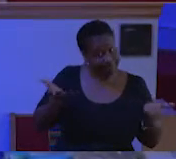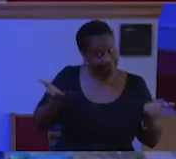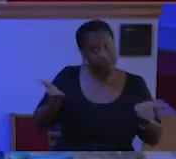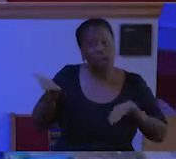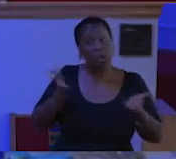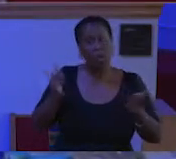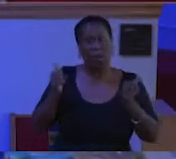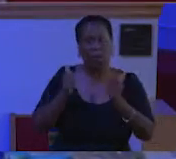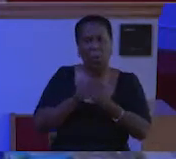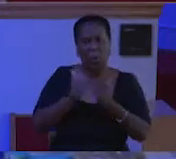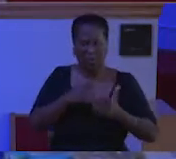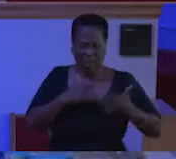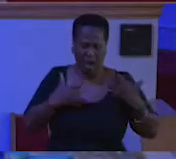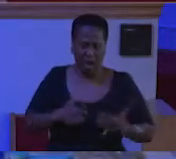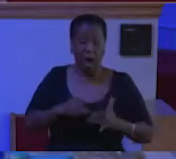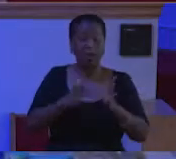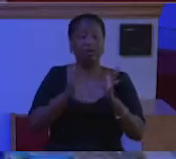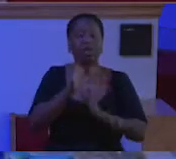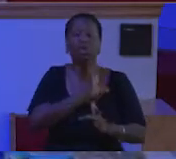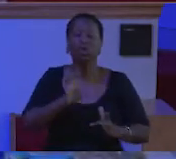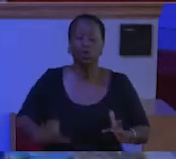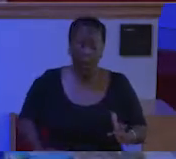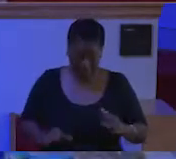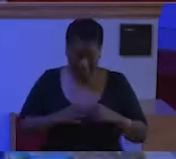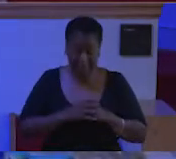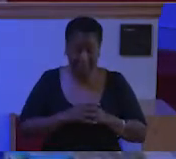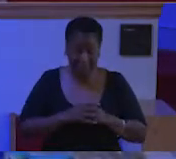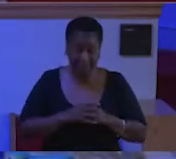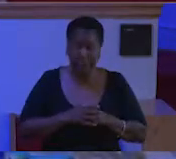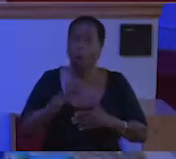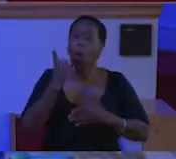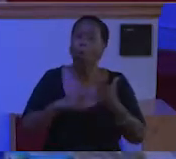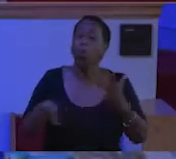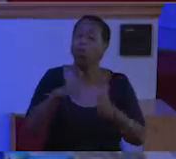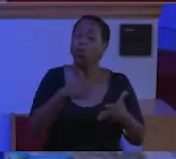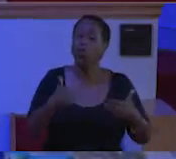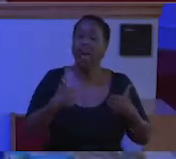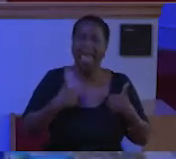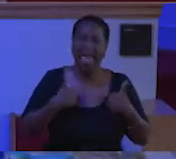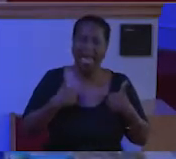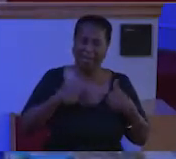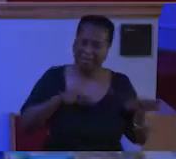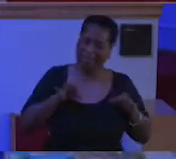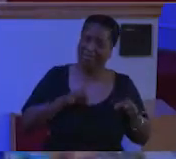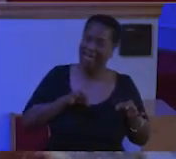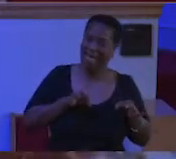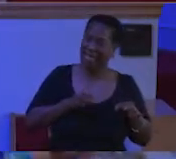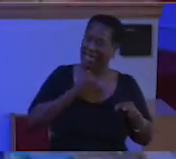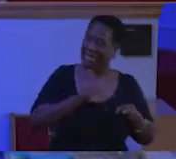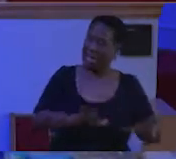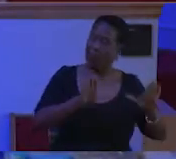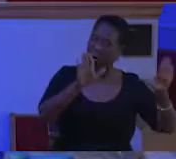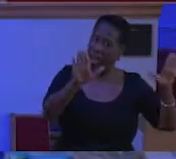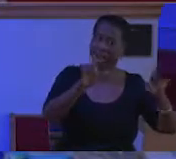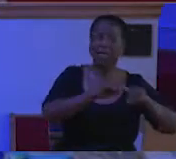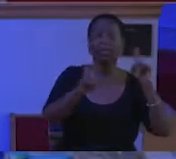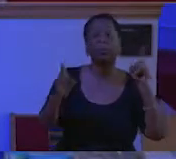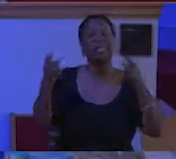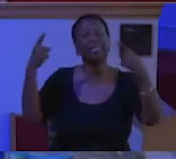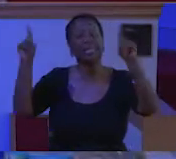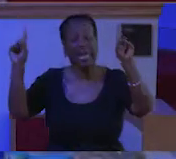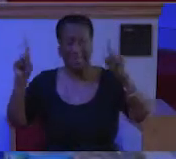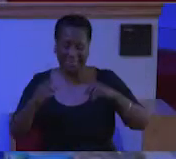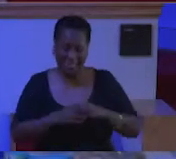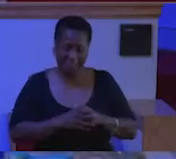with the heart of Jesus Christ, what you have defined is not greatness, but success.